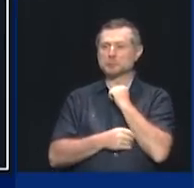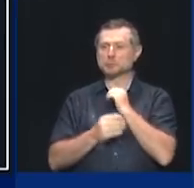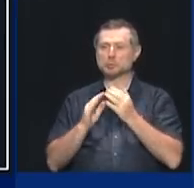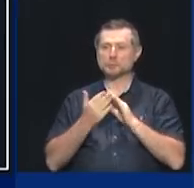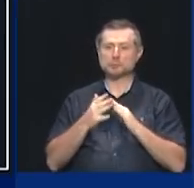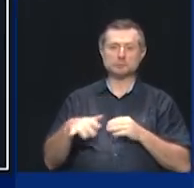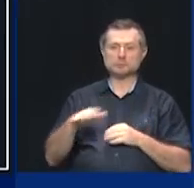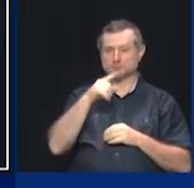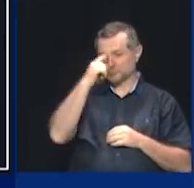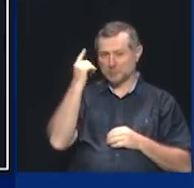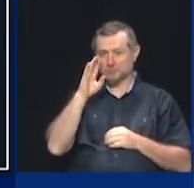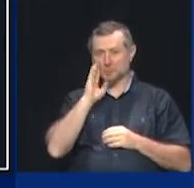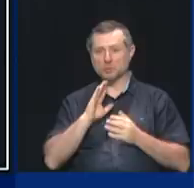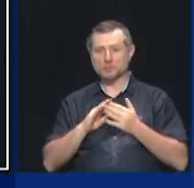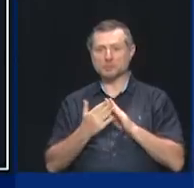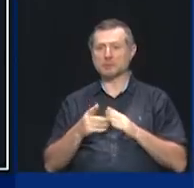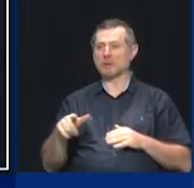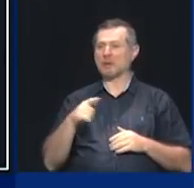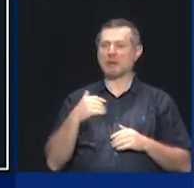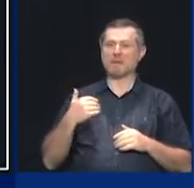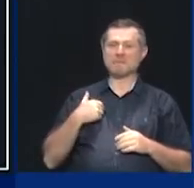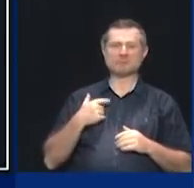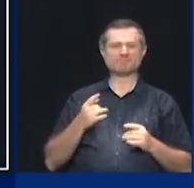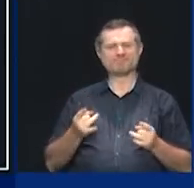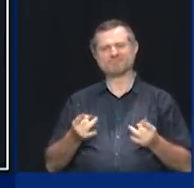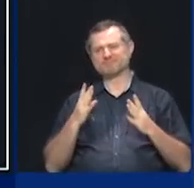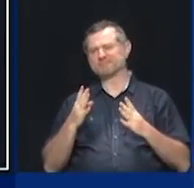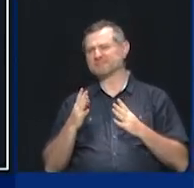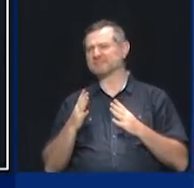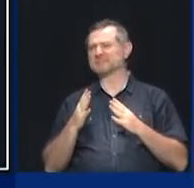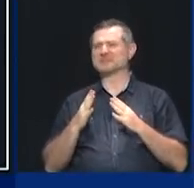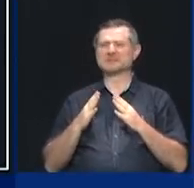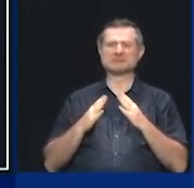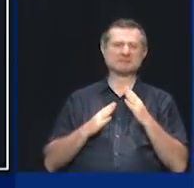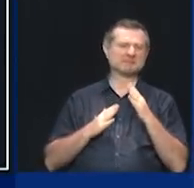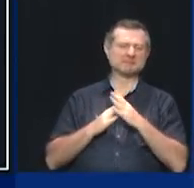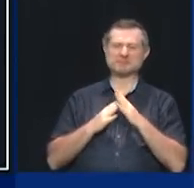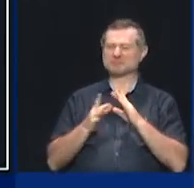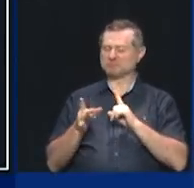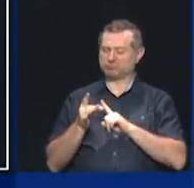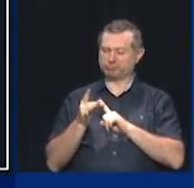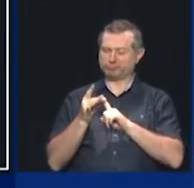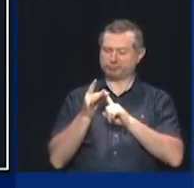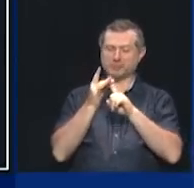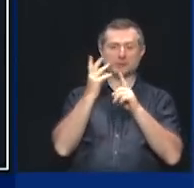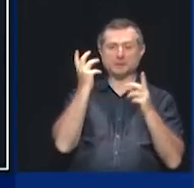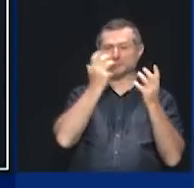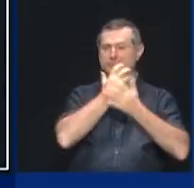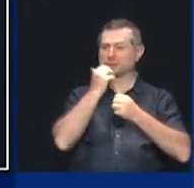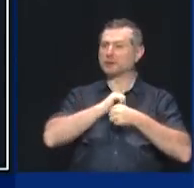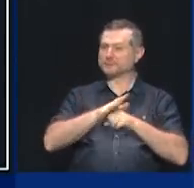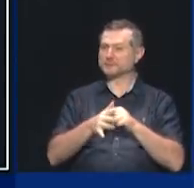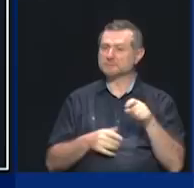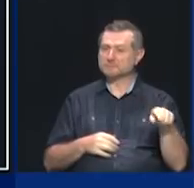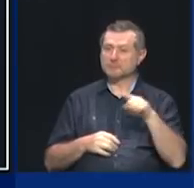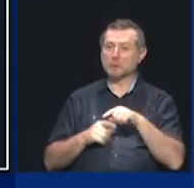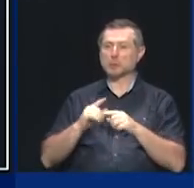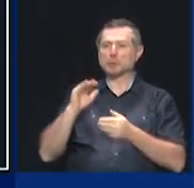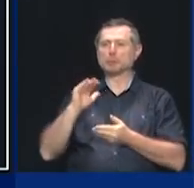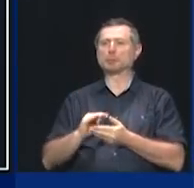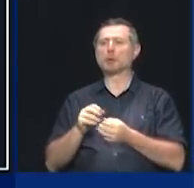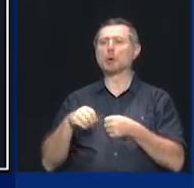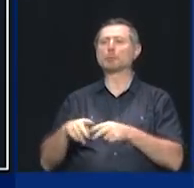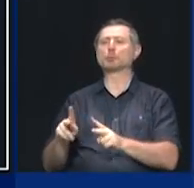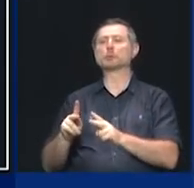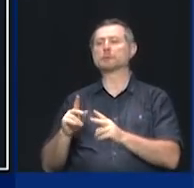brown communities that had the highest COVID infection rate that actually had the fewest opportunities. I want to thank